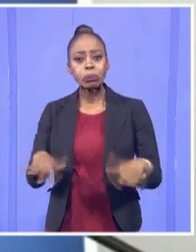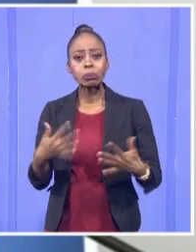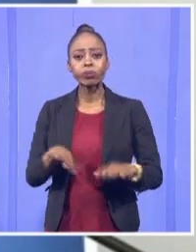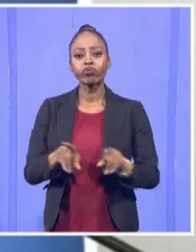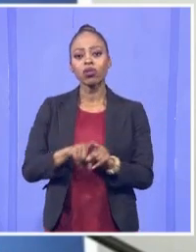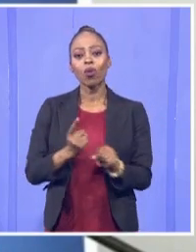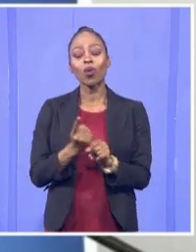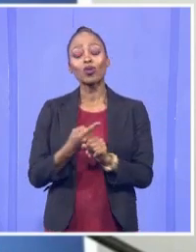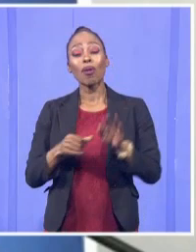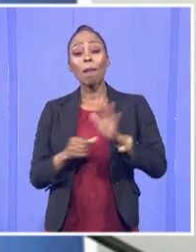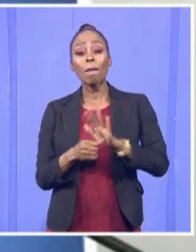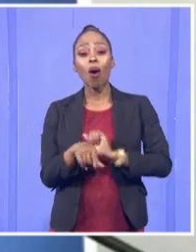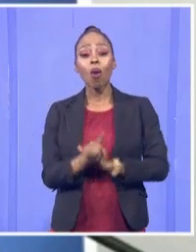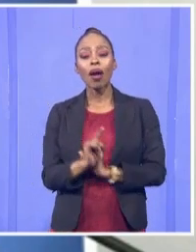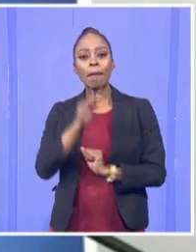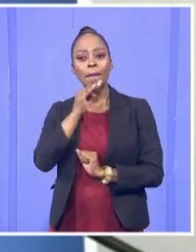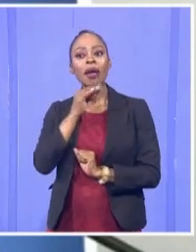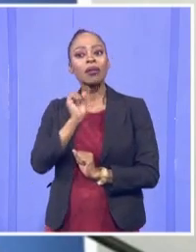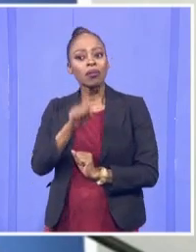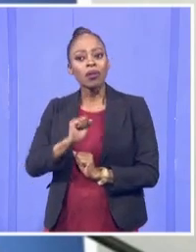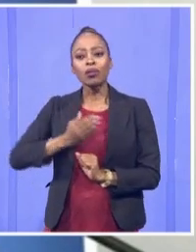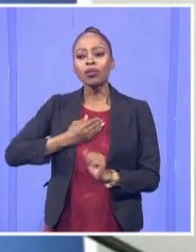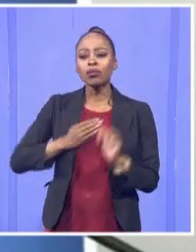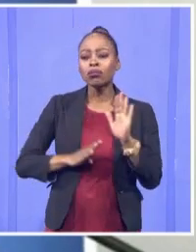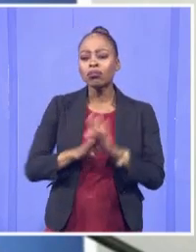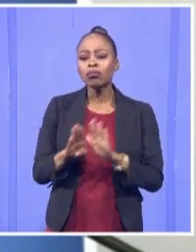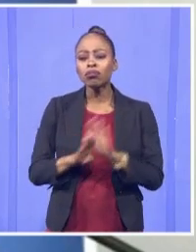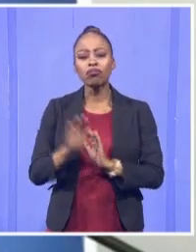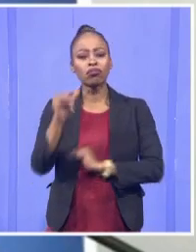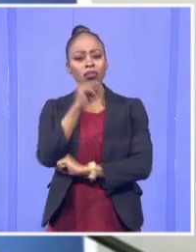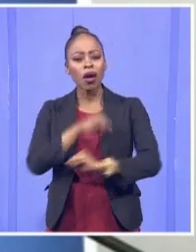importantly, the desire to improve our infrastructure